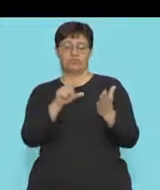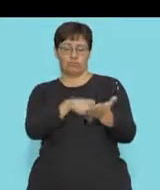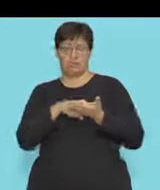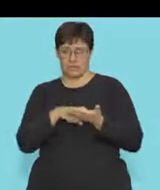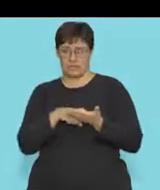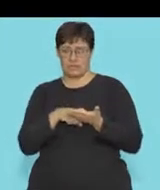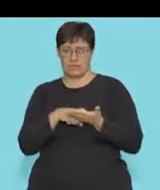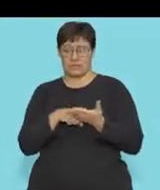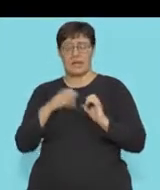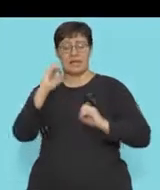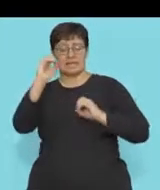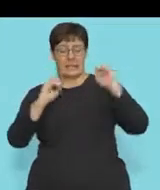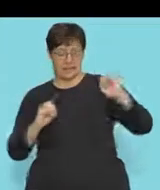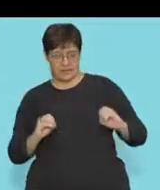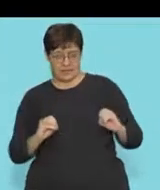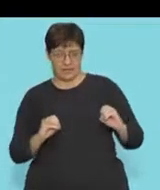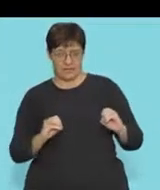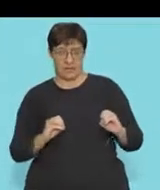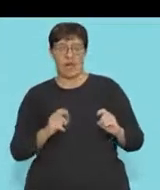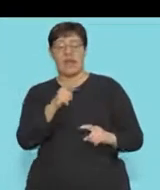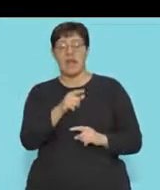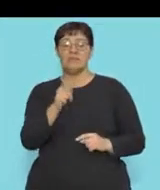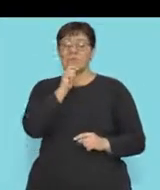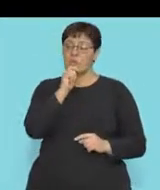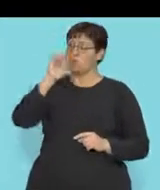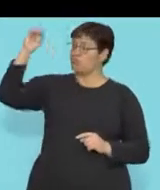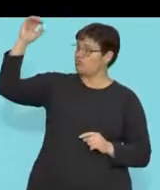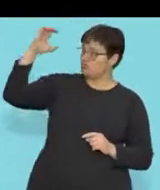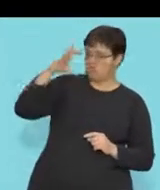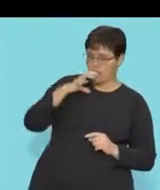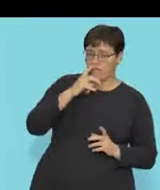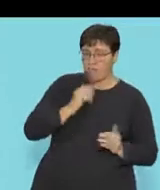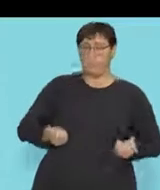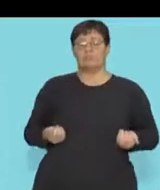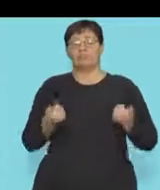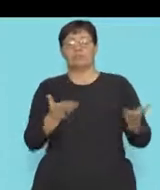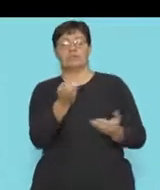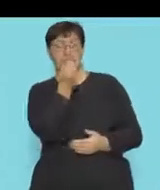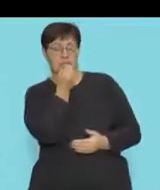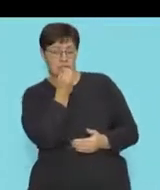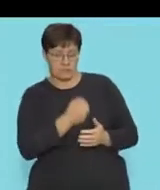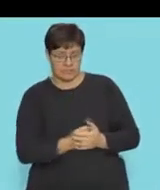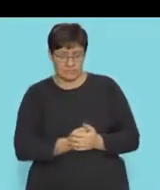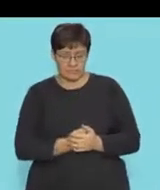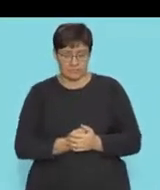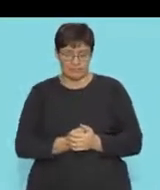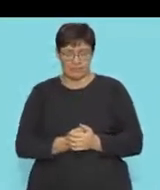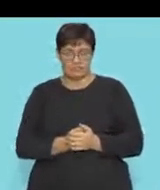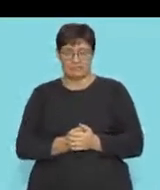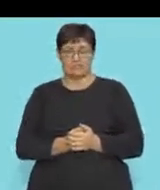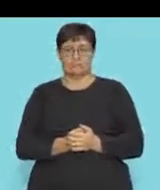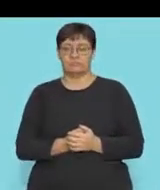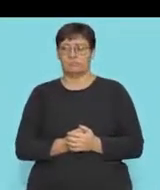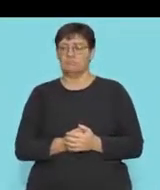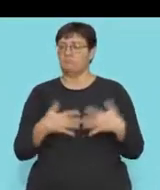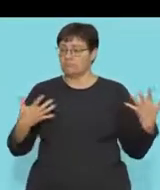requirement for a cell when it uses radiant energy for the production of food? So,